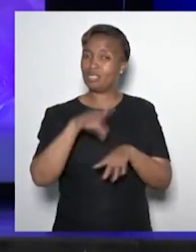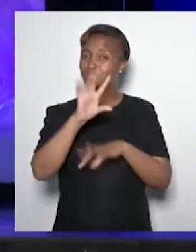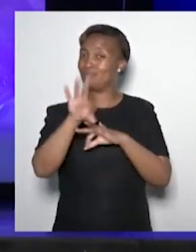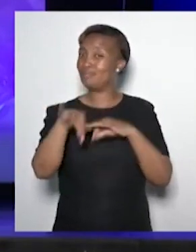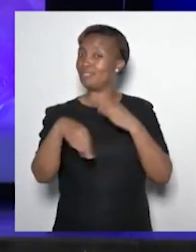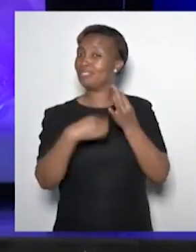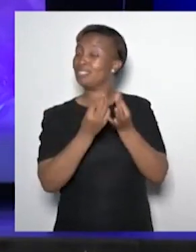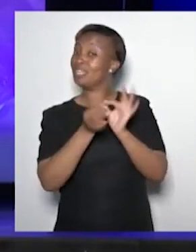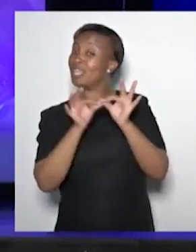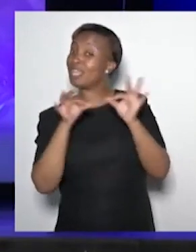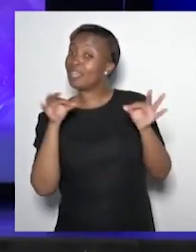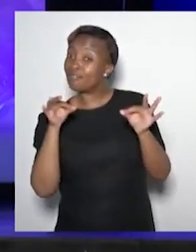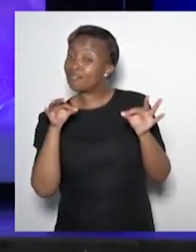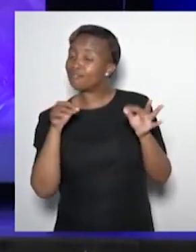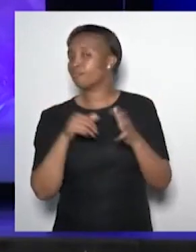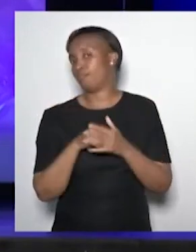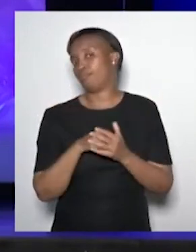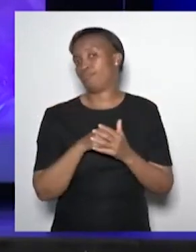Gift is not